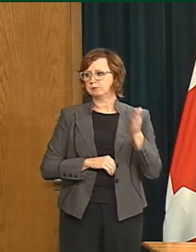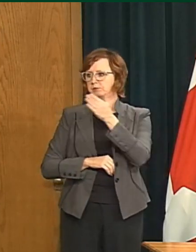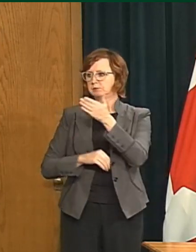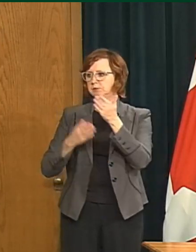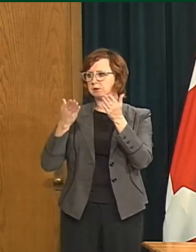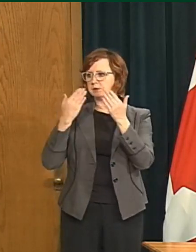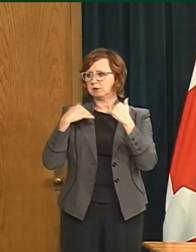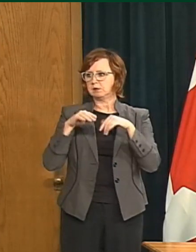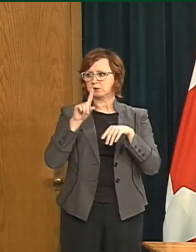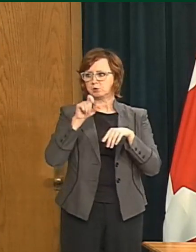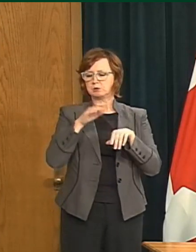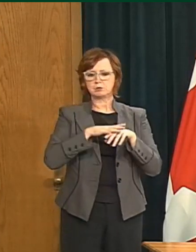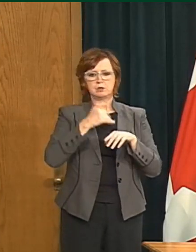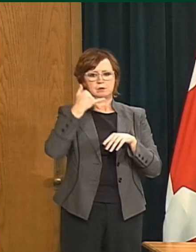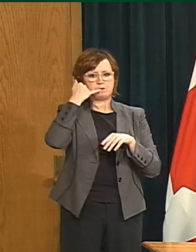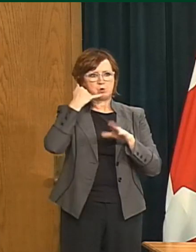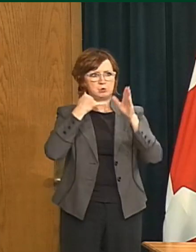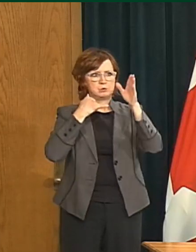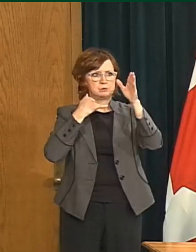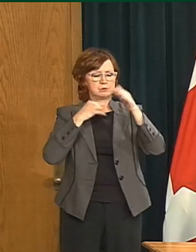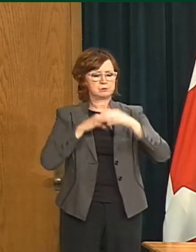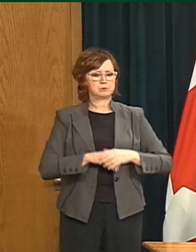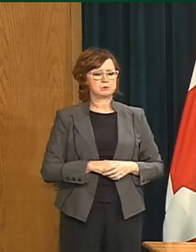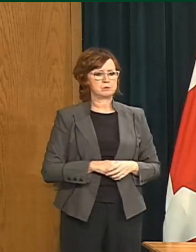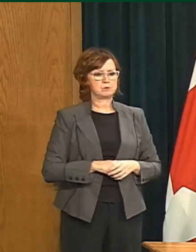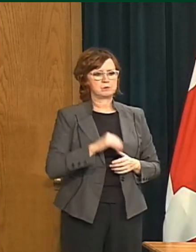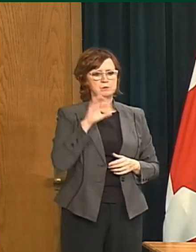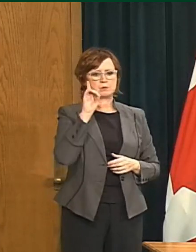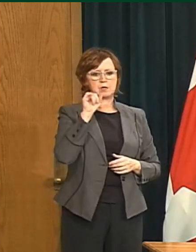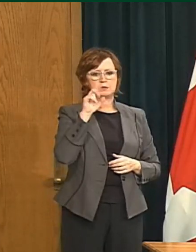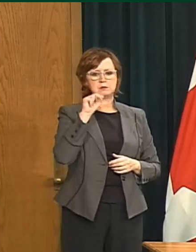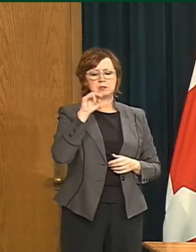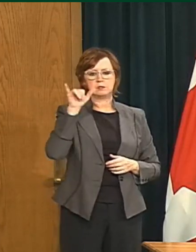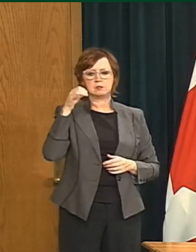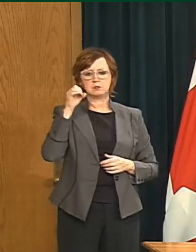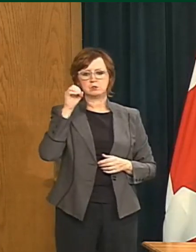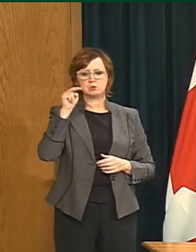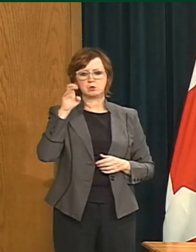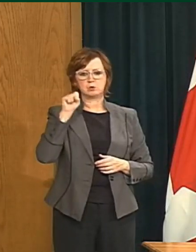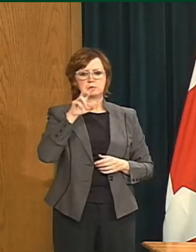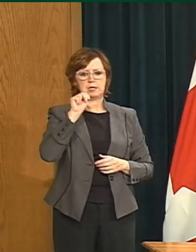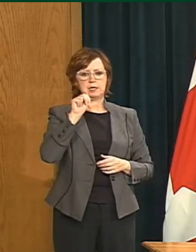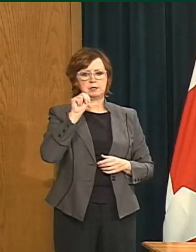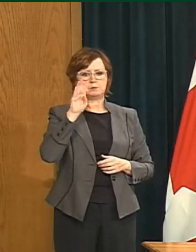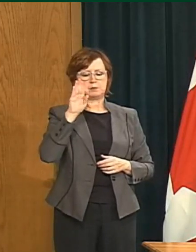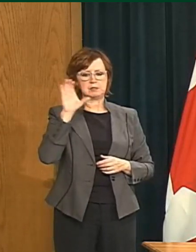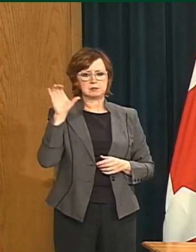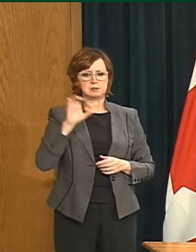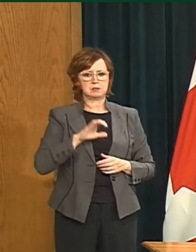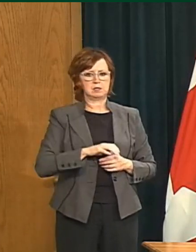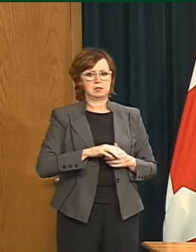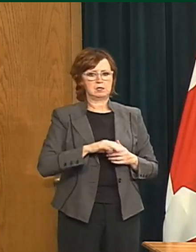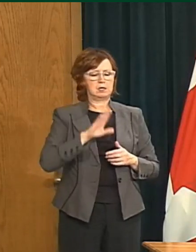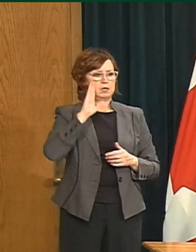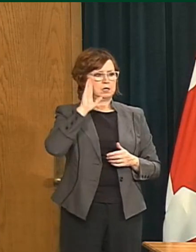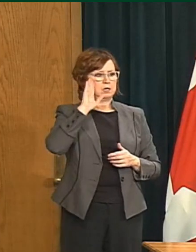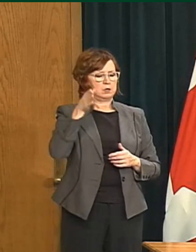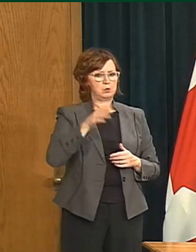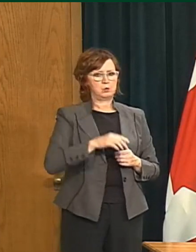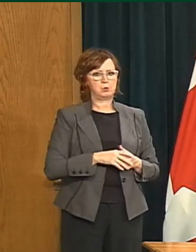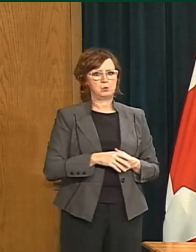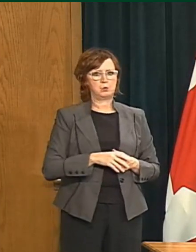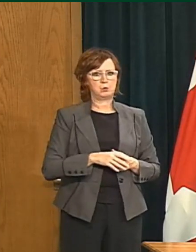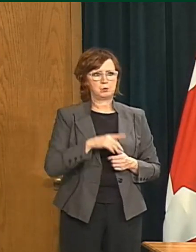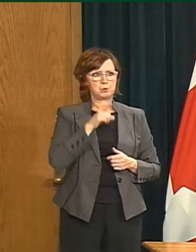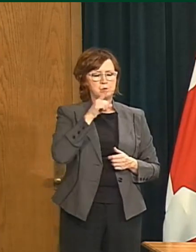take our next question from the line operator. We have Dan Jones with NBC. Yeah, good afternoon, Dr. Shahab.